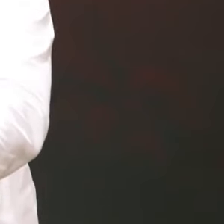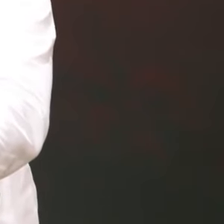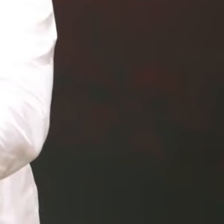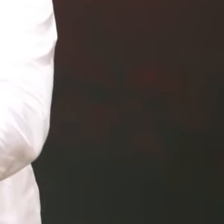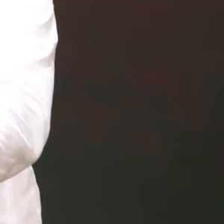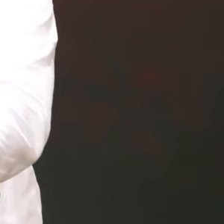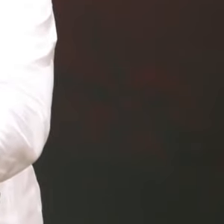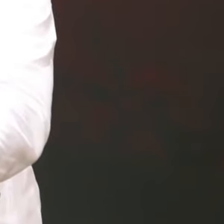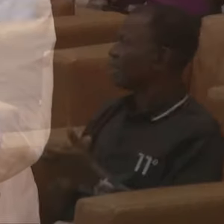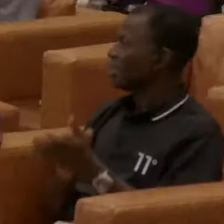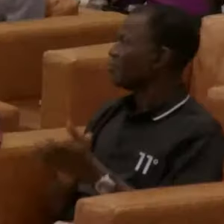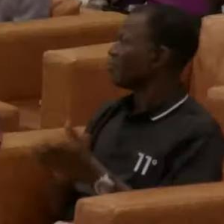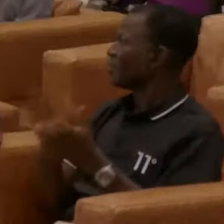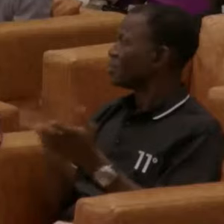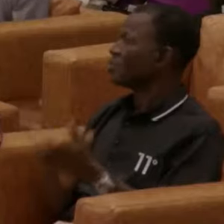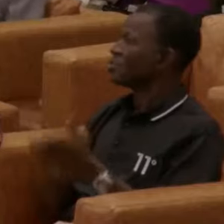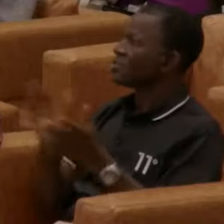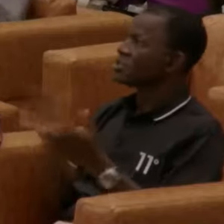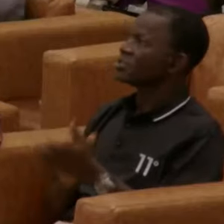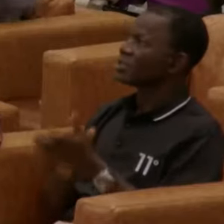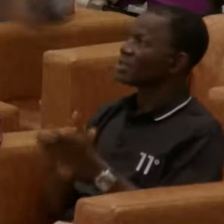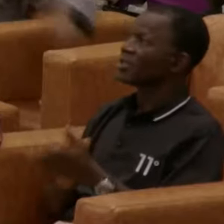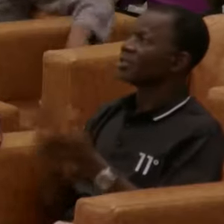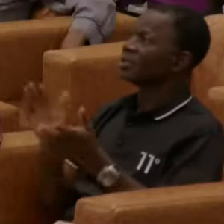day after day.